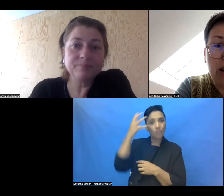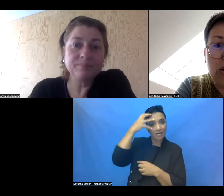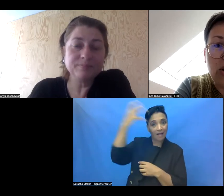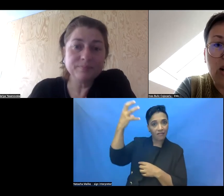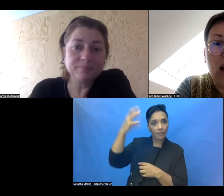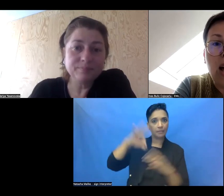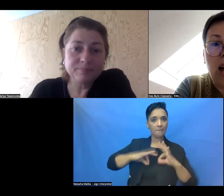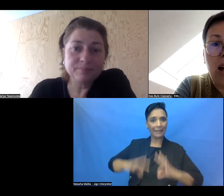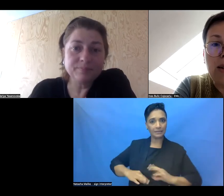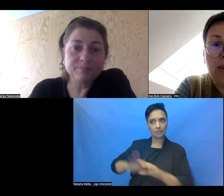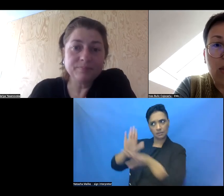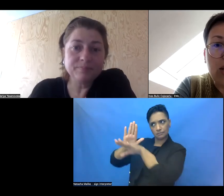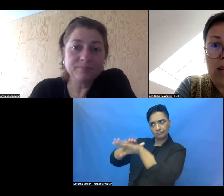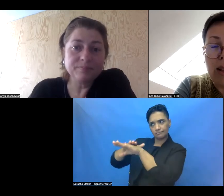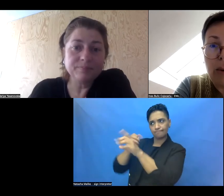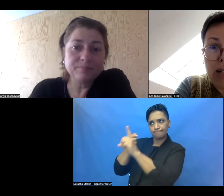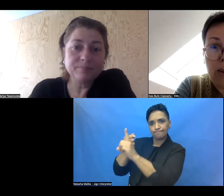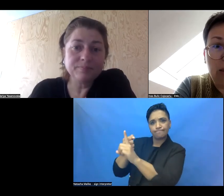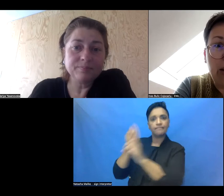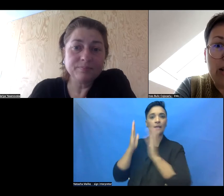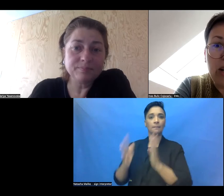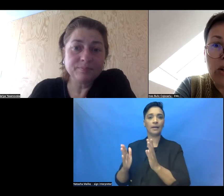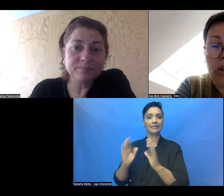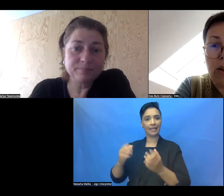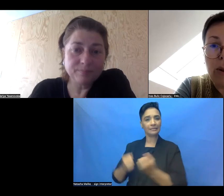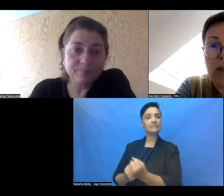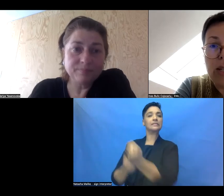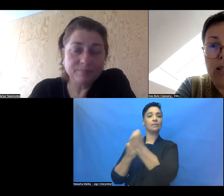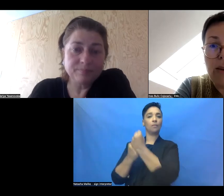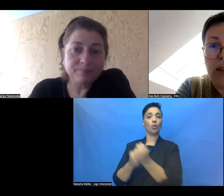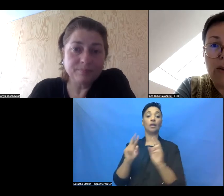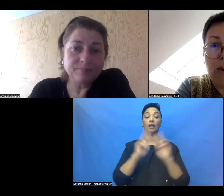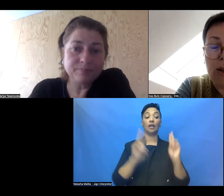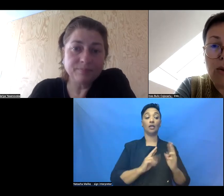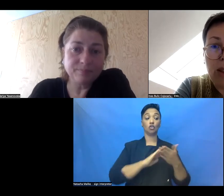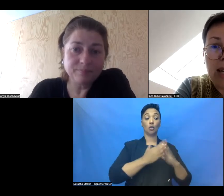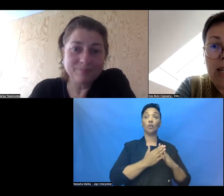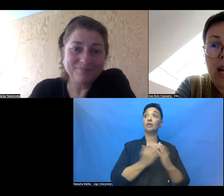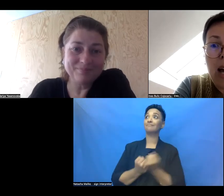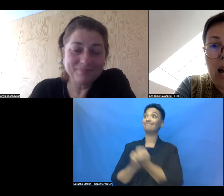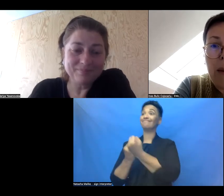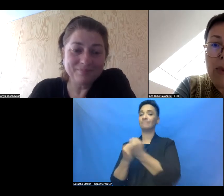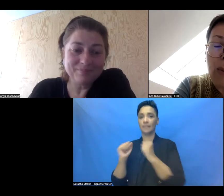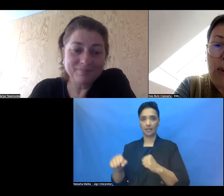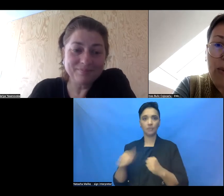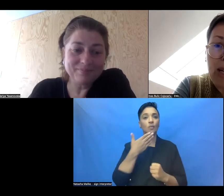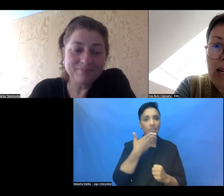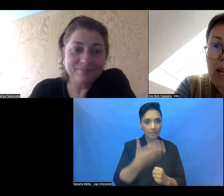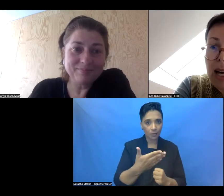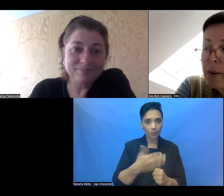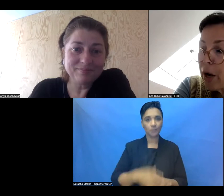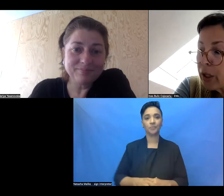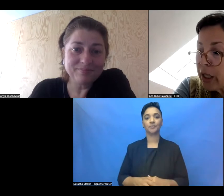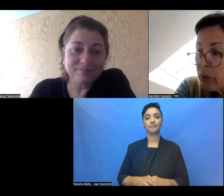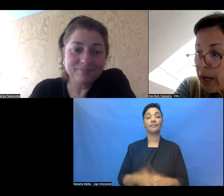right direction, supported in the right way by the international community. So thank you so much for that. Now we will bring